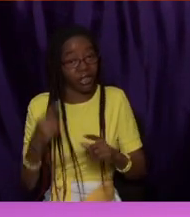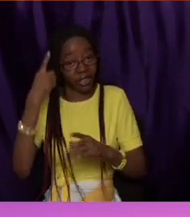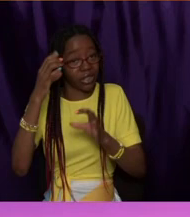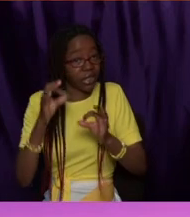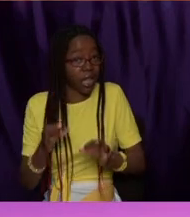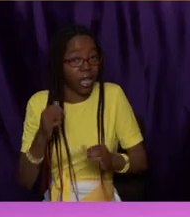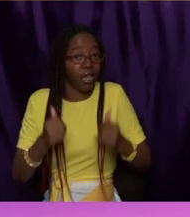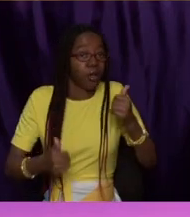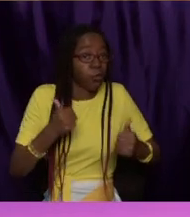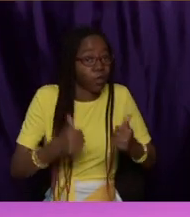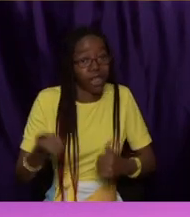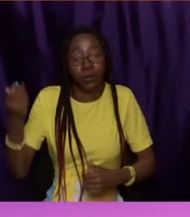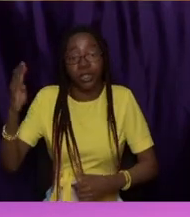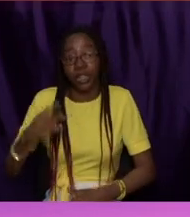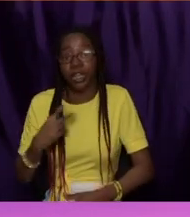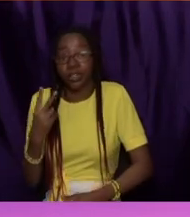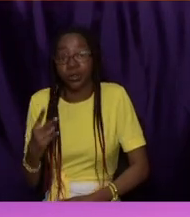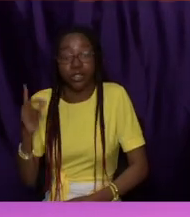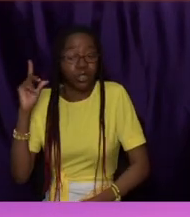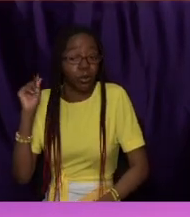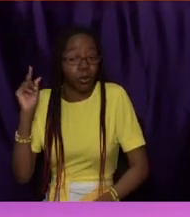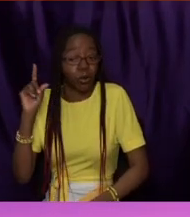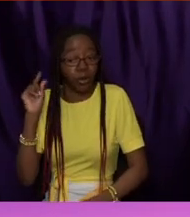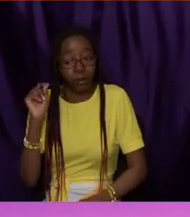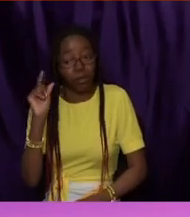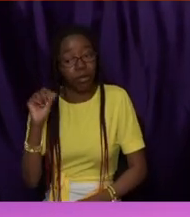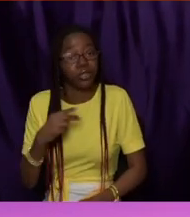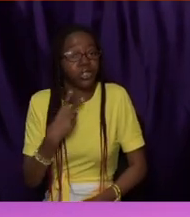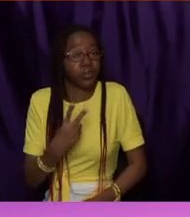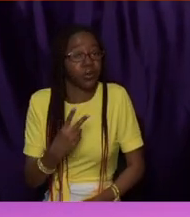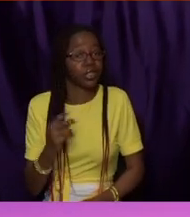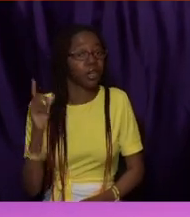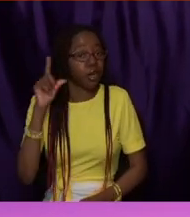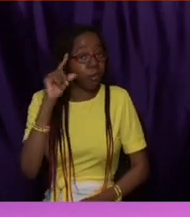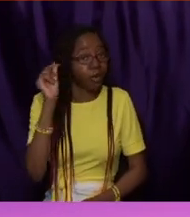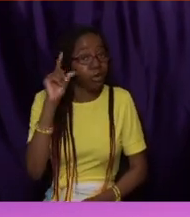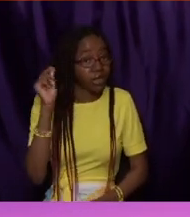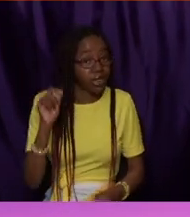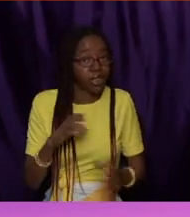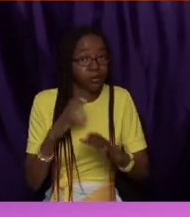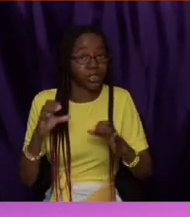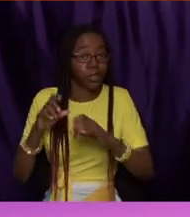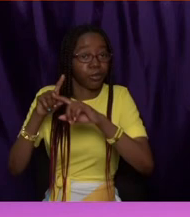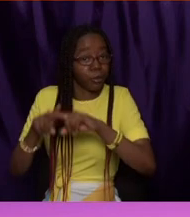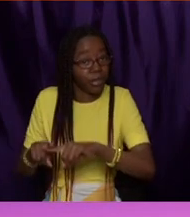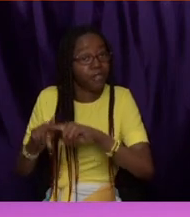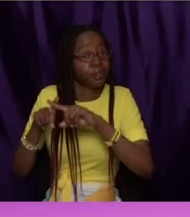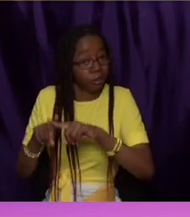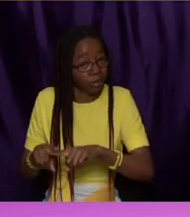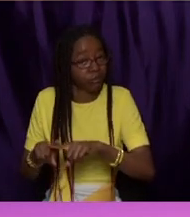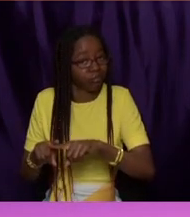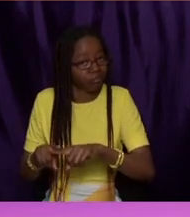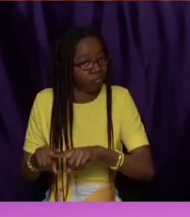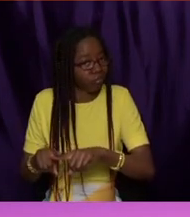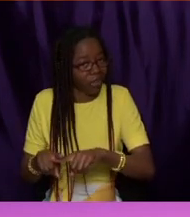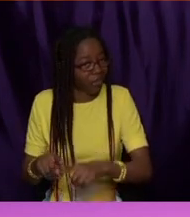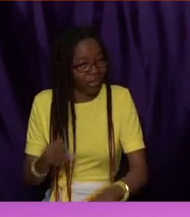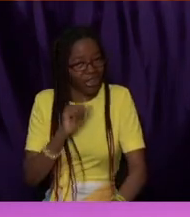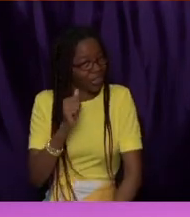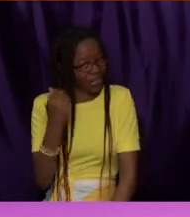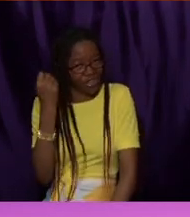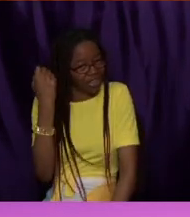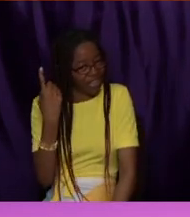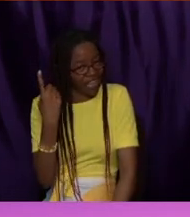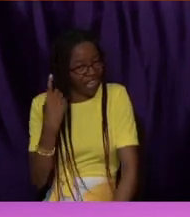whether it was God's voice or Moses' voice, because Moses has been so reliable. Oh, you ain't hear me.